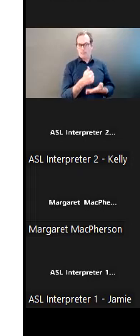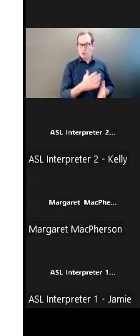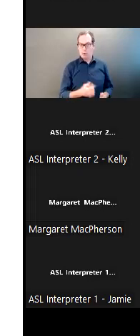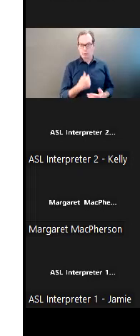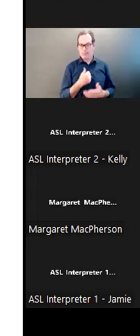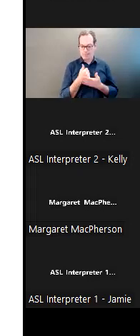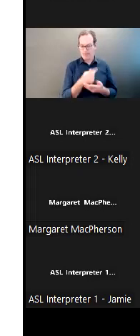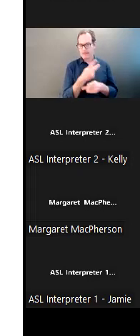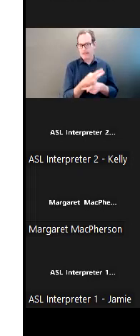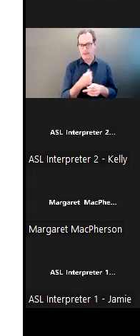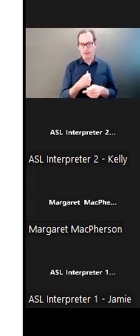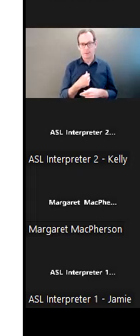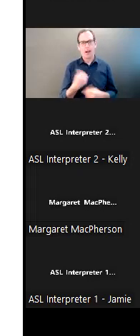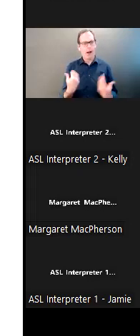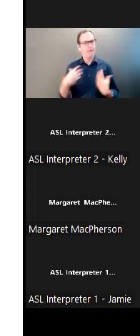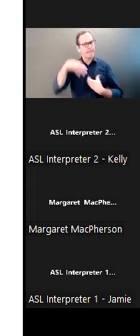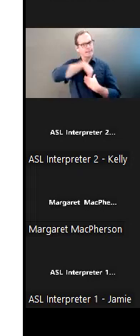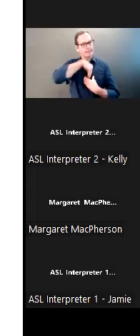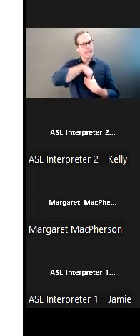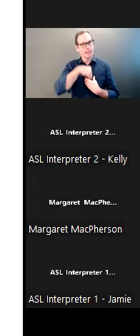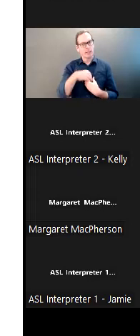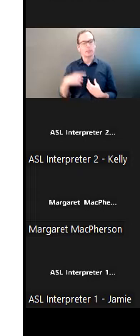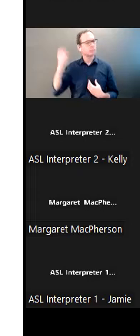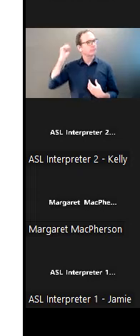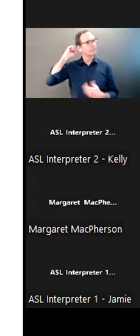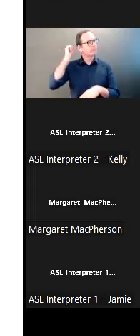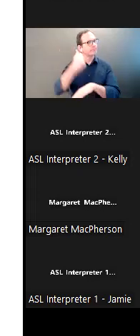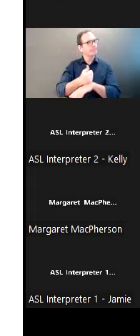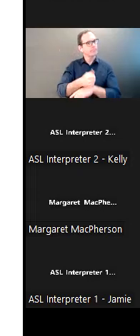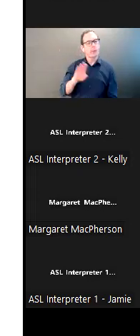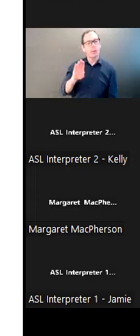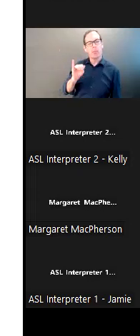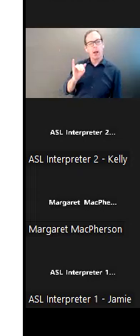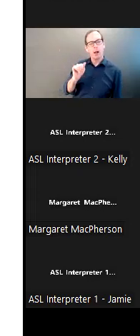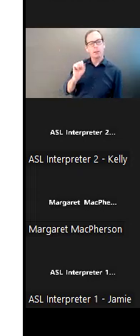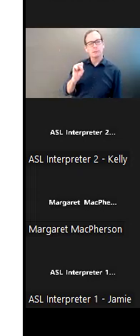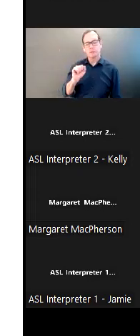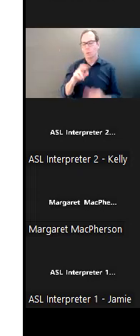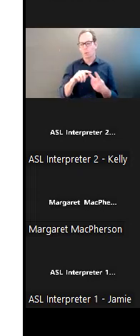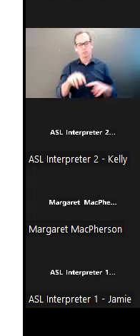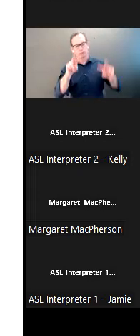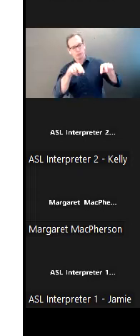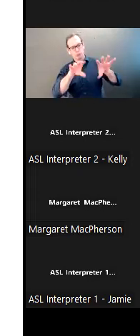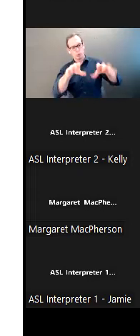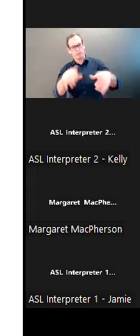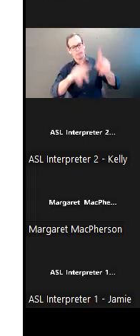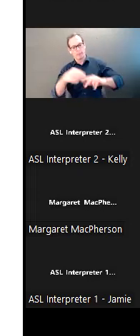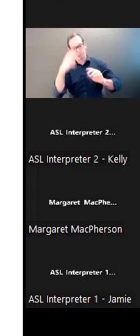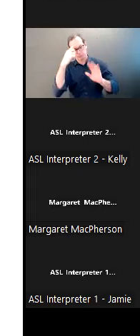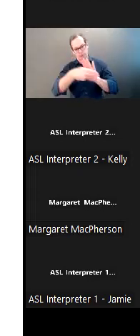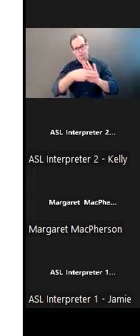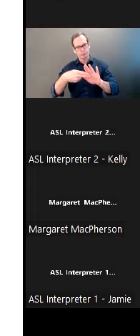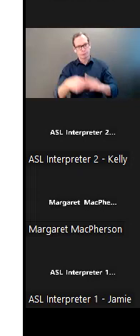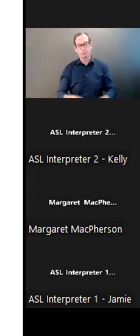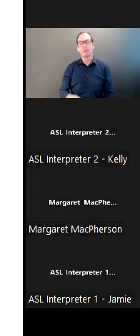these stereotypes or biases that we might have about particular groups. So implicit bias is the term that